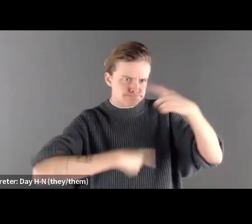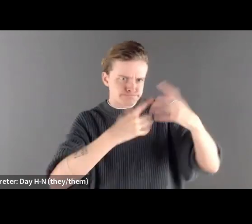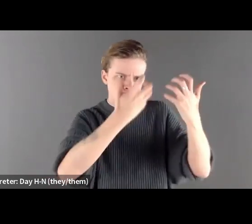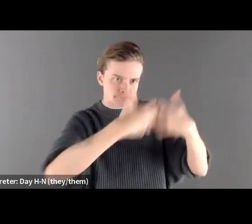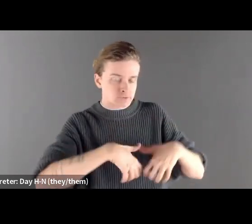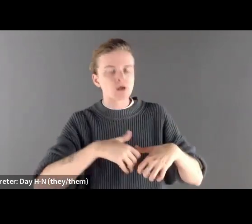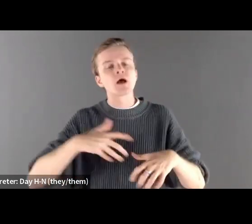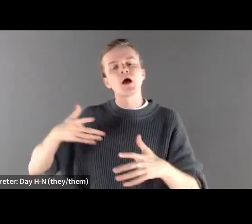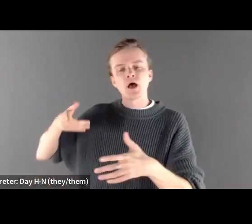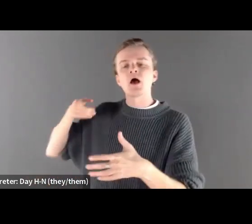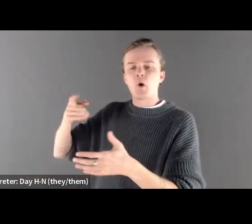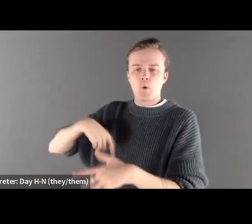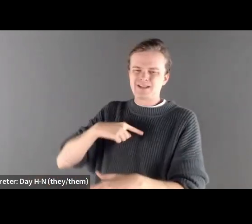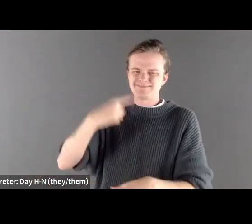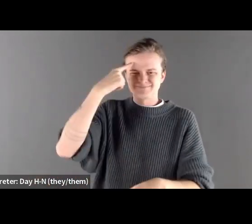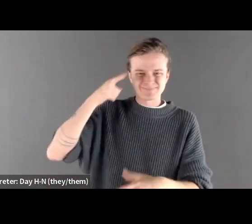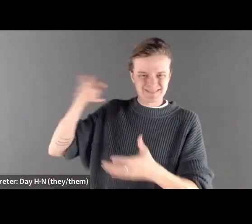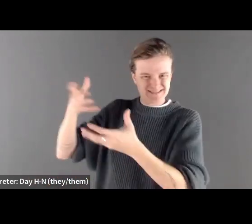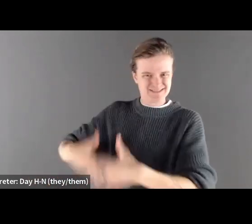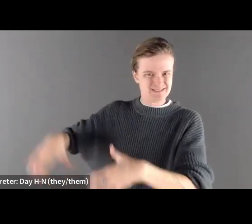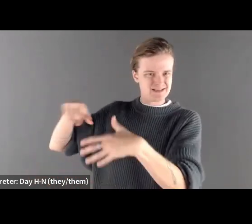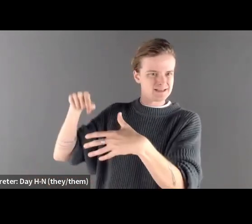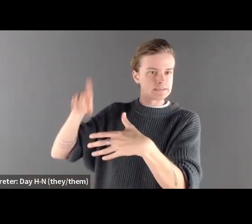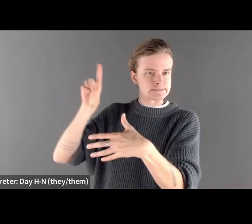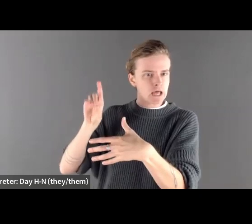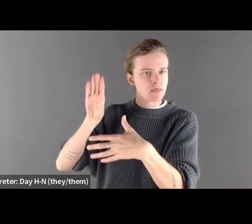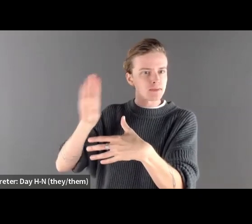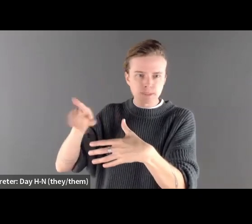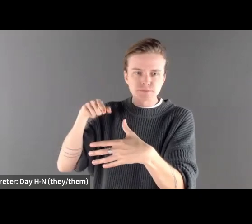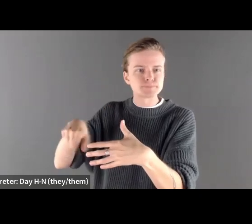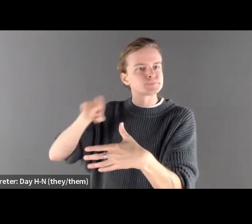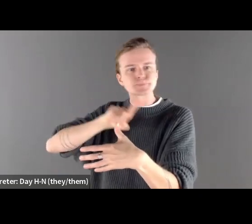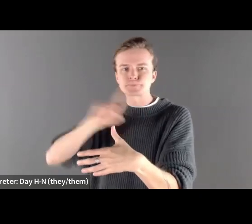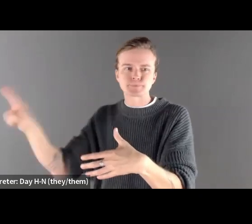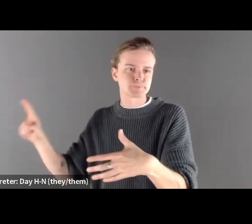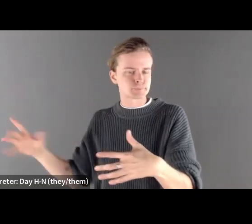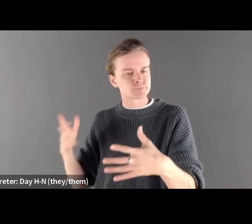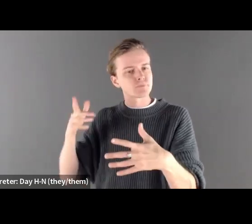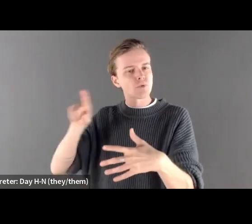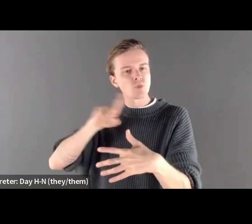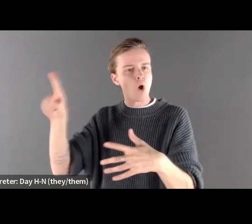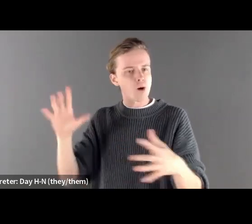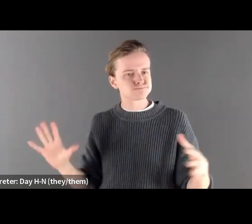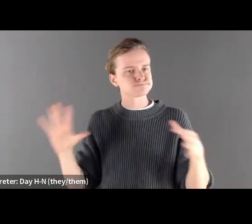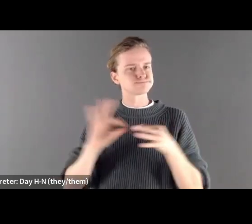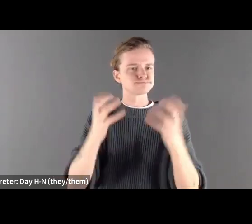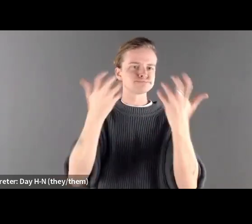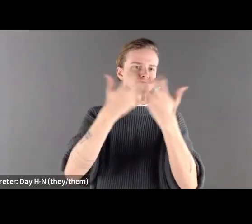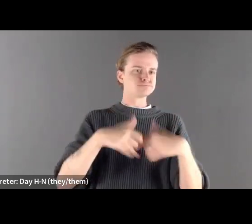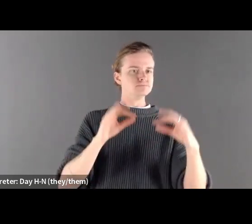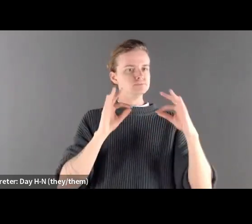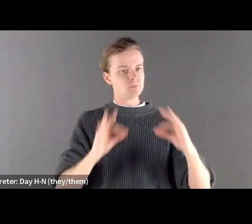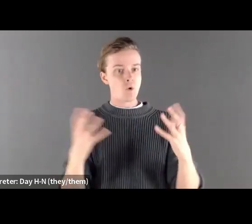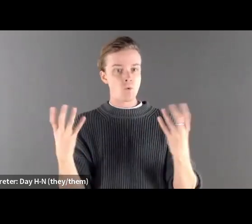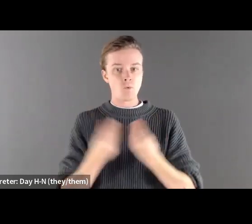is incompatible with your right to privacy. And then, of course, as I mentioned before, given the ways in which these technologies are often applied in context